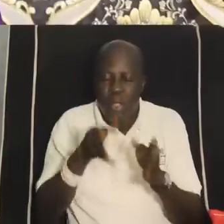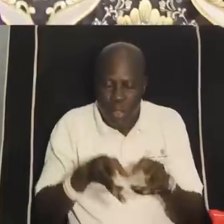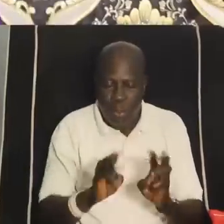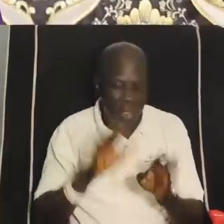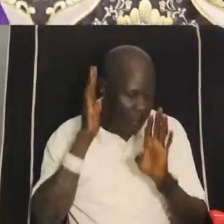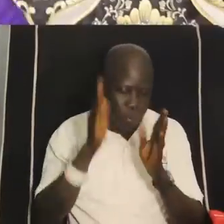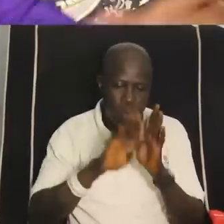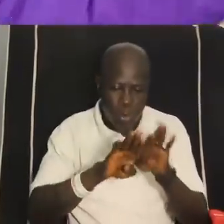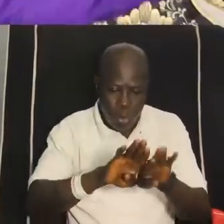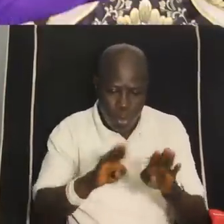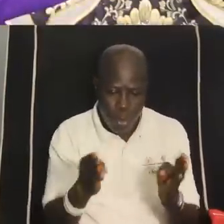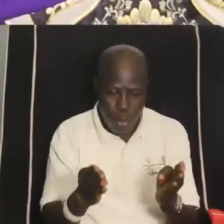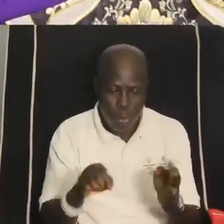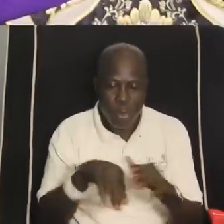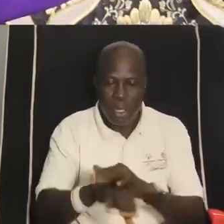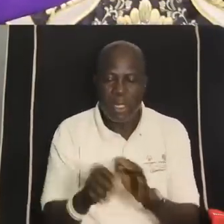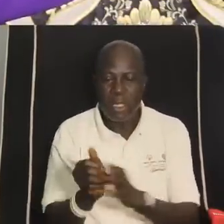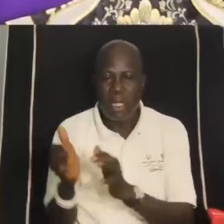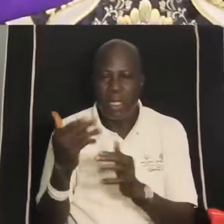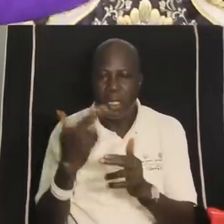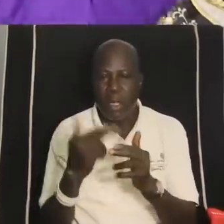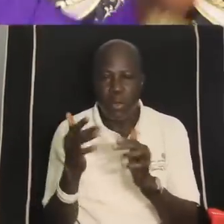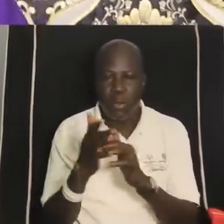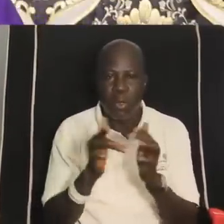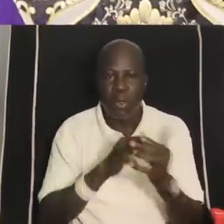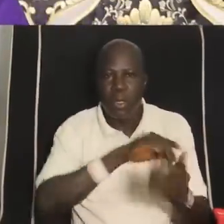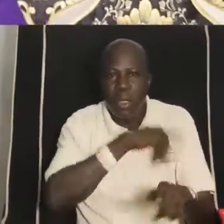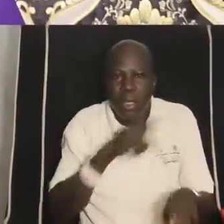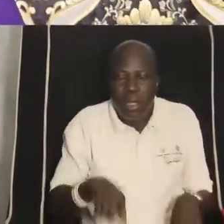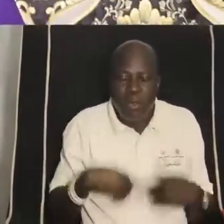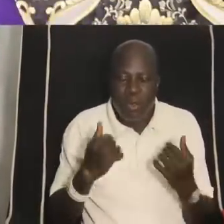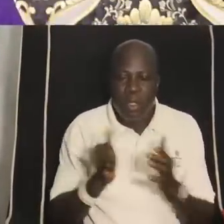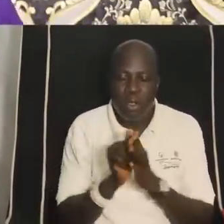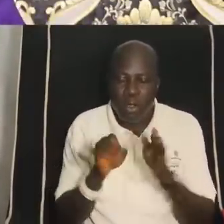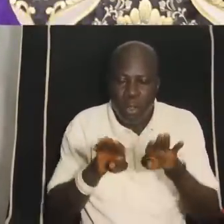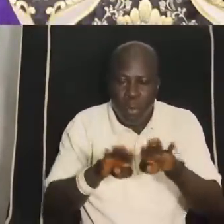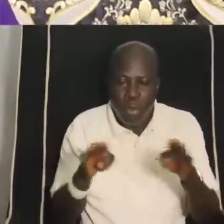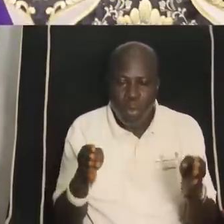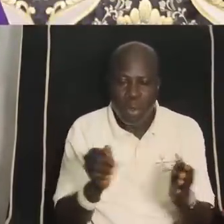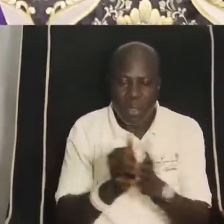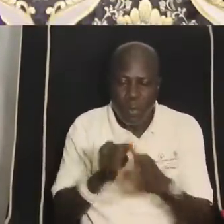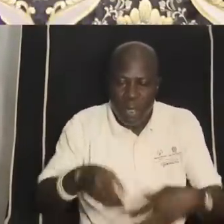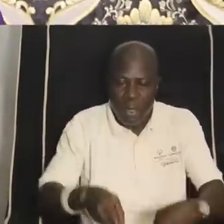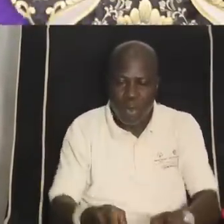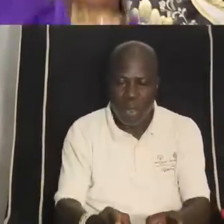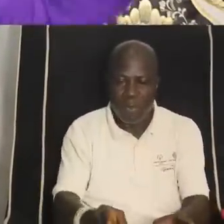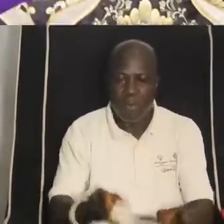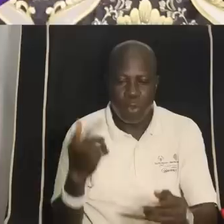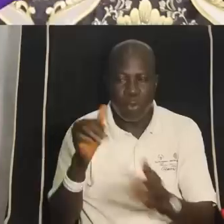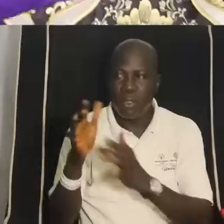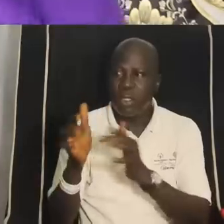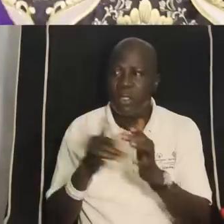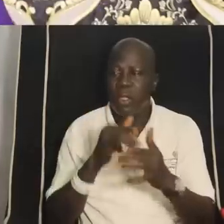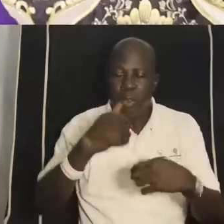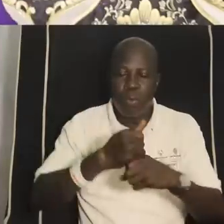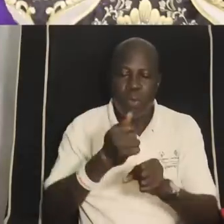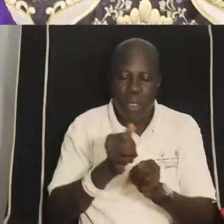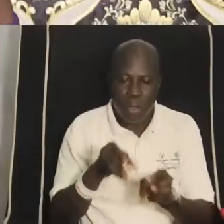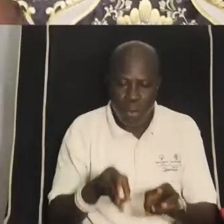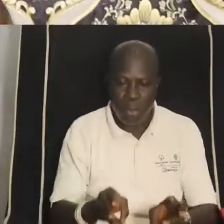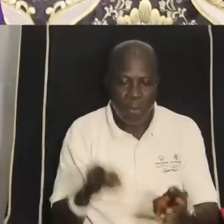loruko jesu agbara olorun alaye o ma la fun oruko jesu mo ni yo la ona fun